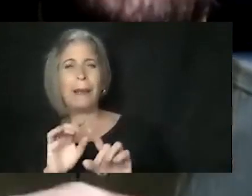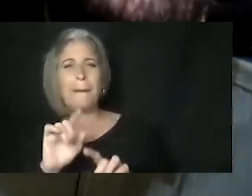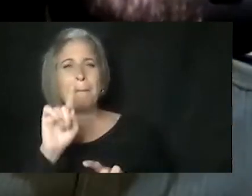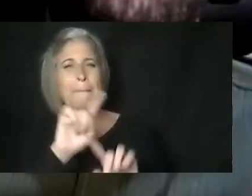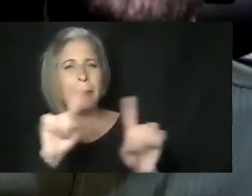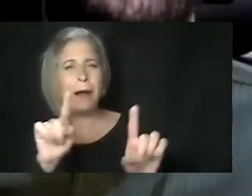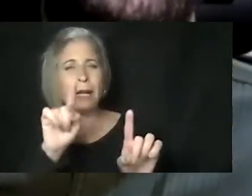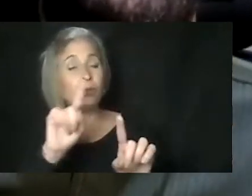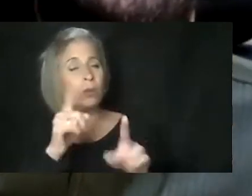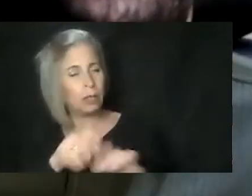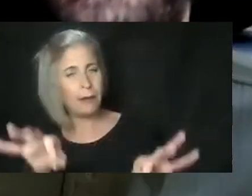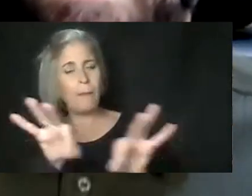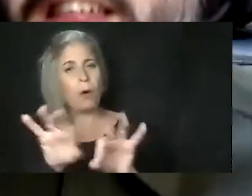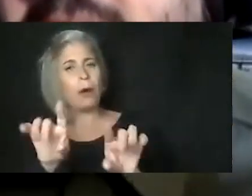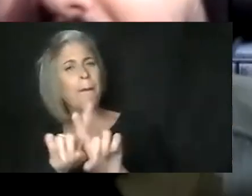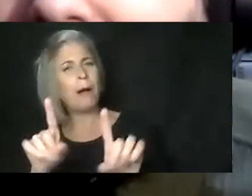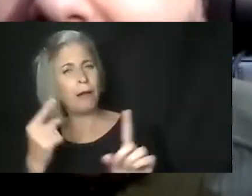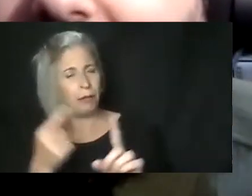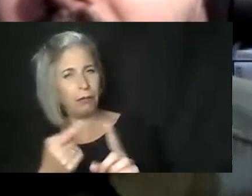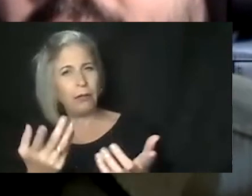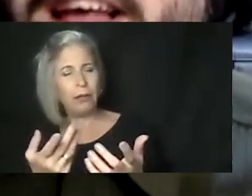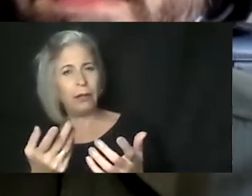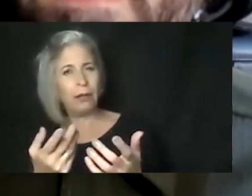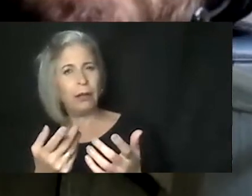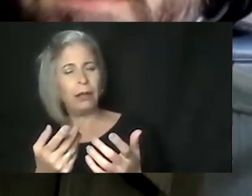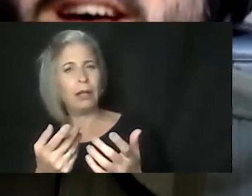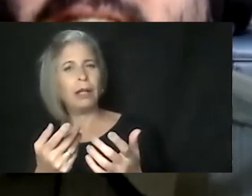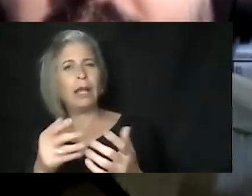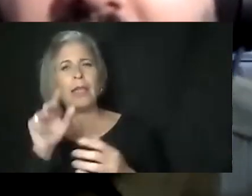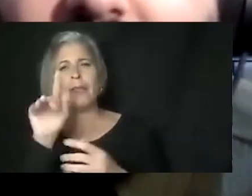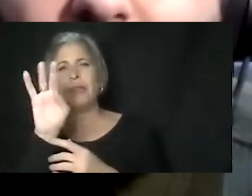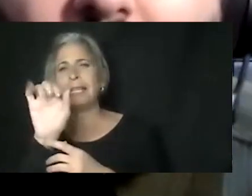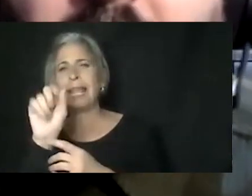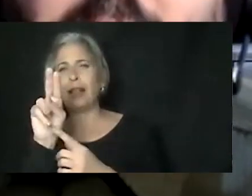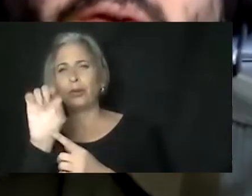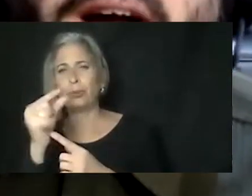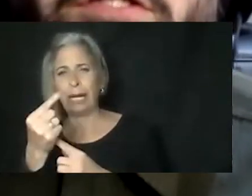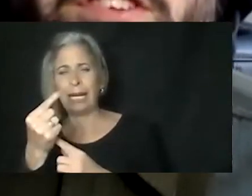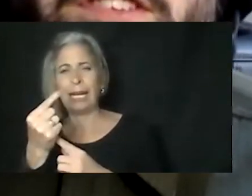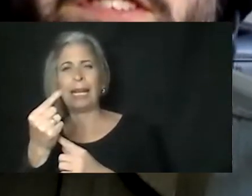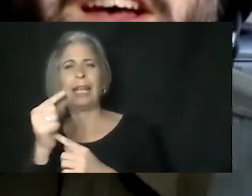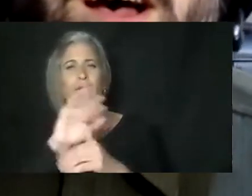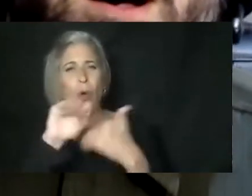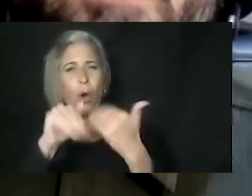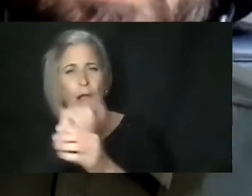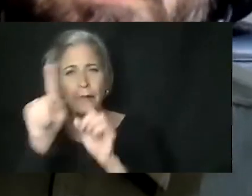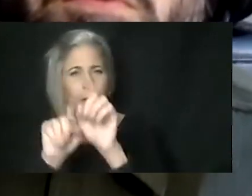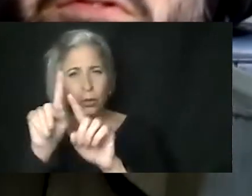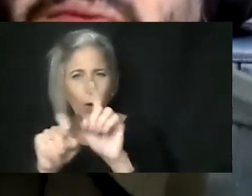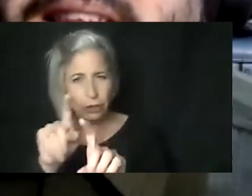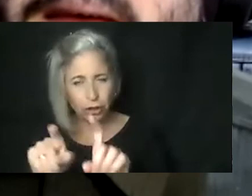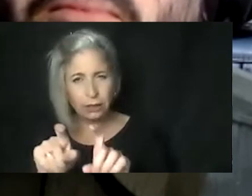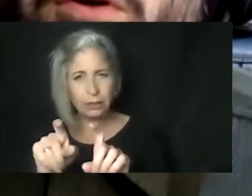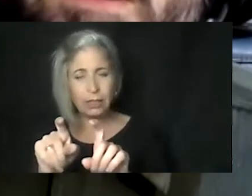is so important. But the tailoring that was done to all of the questions